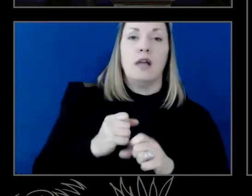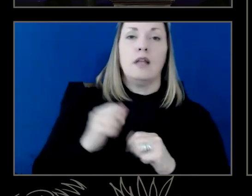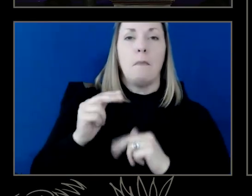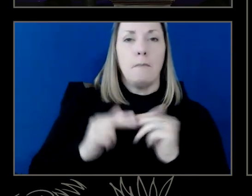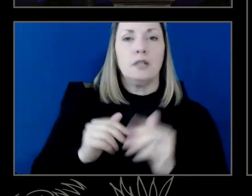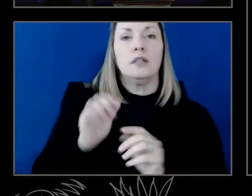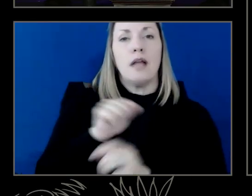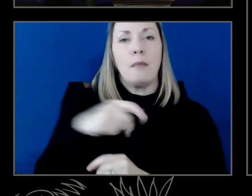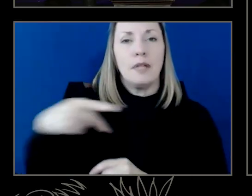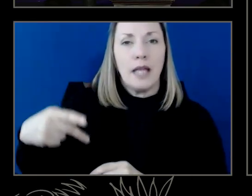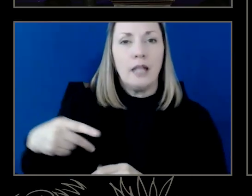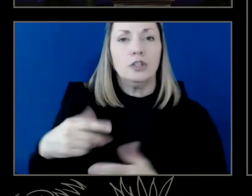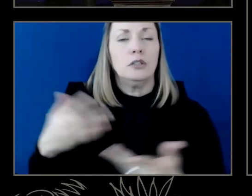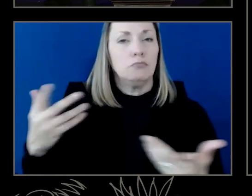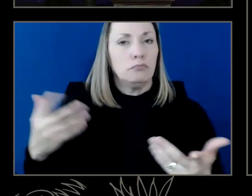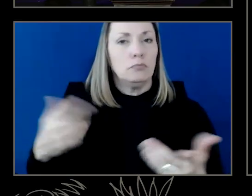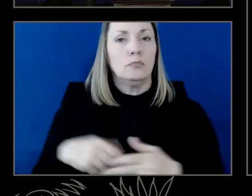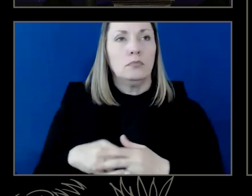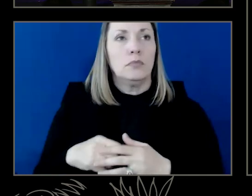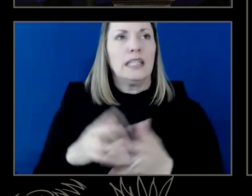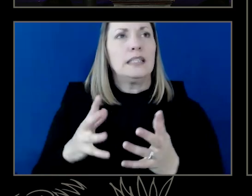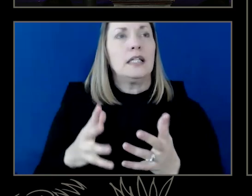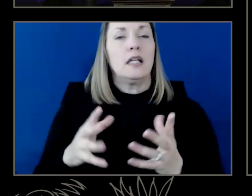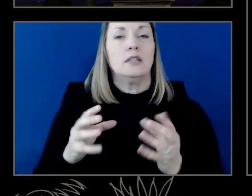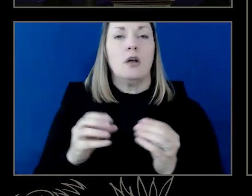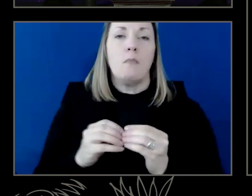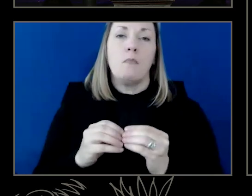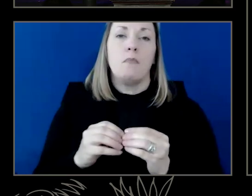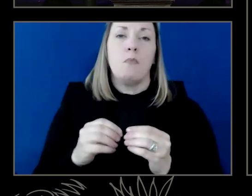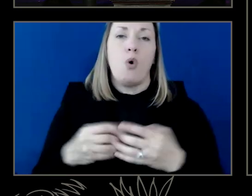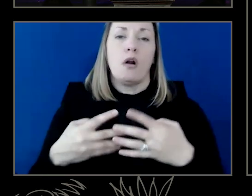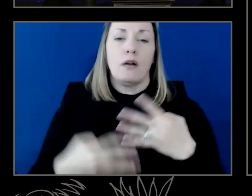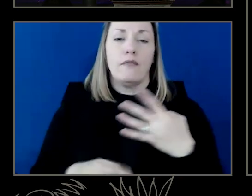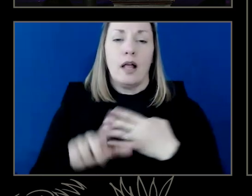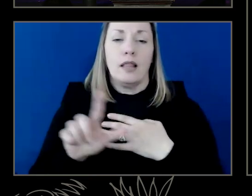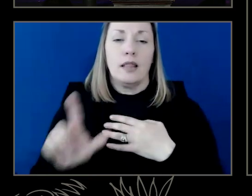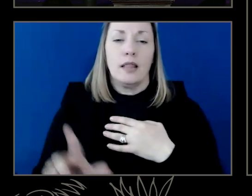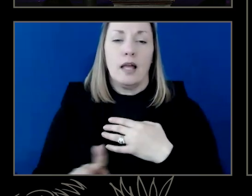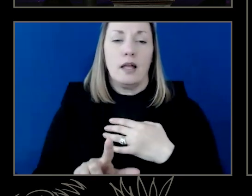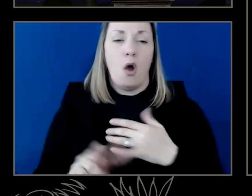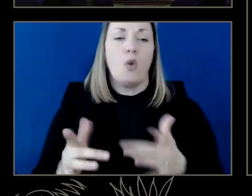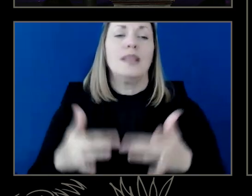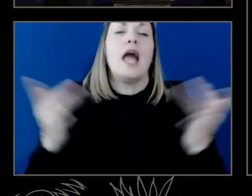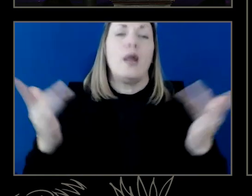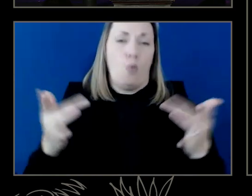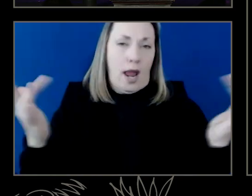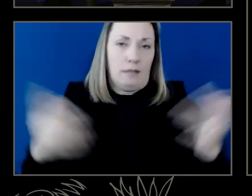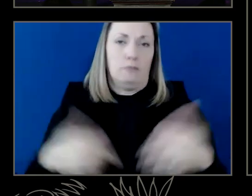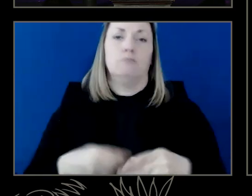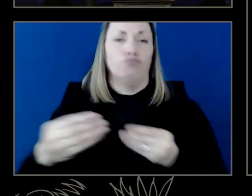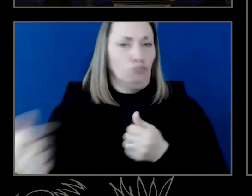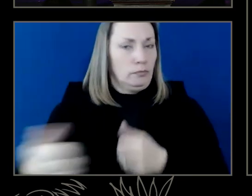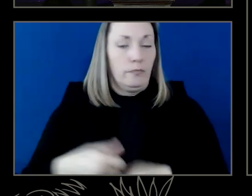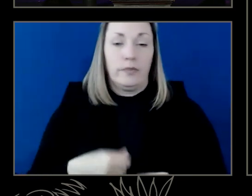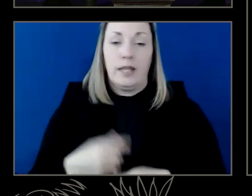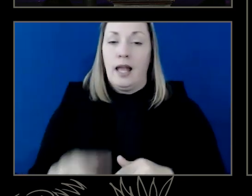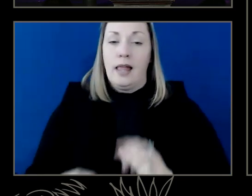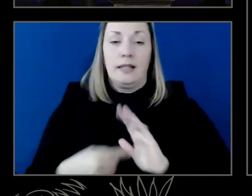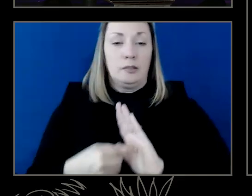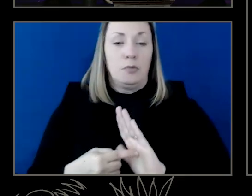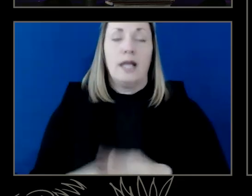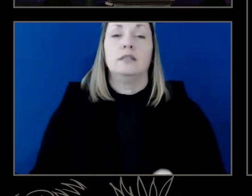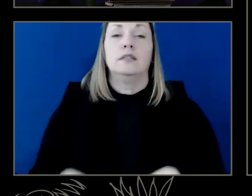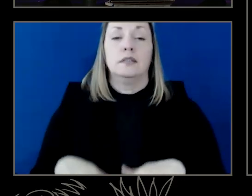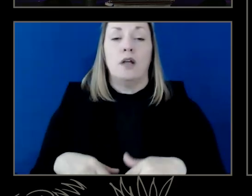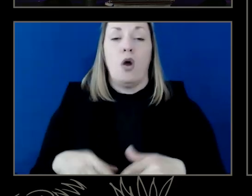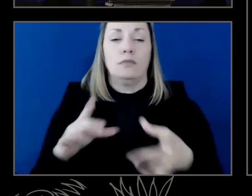applications feels a lot more lightweight. And Another disclaimer could be serverless didn't